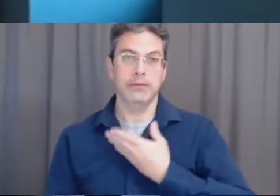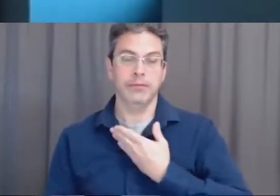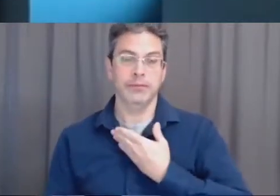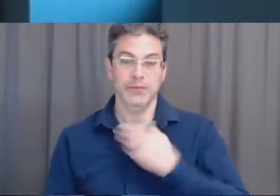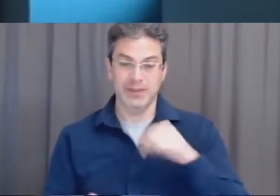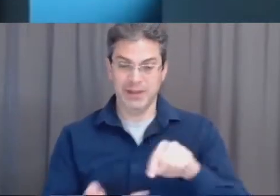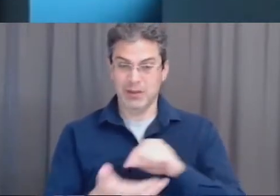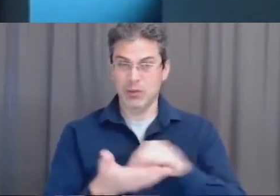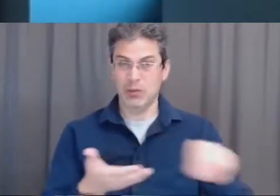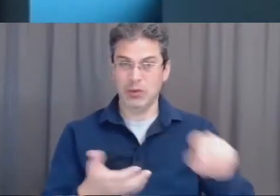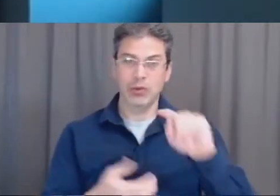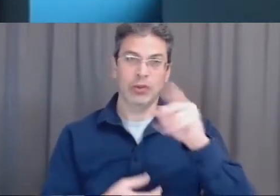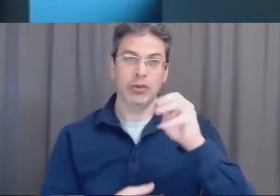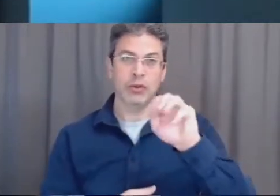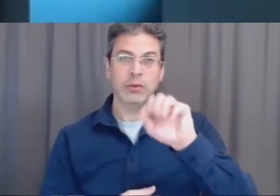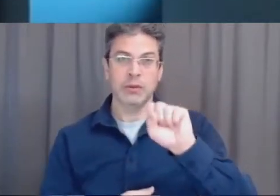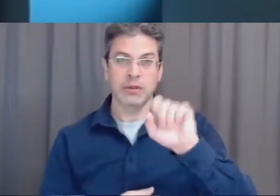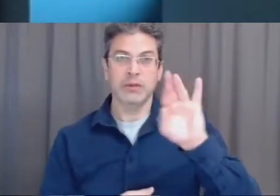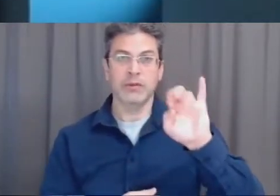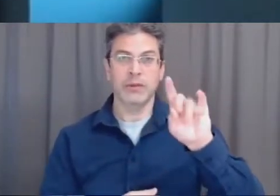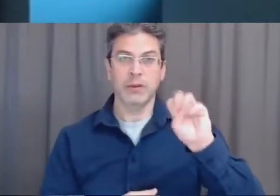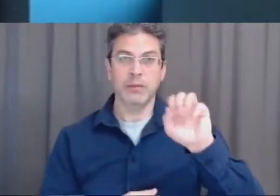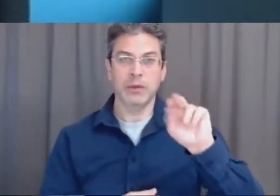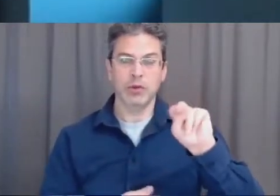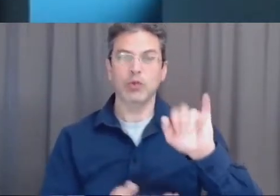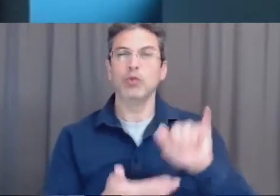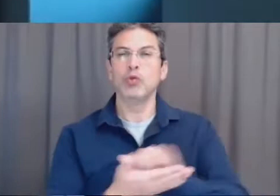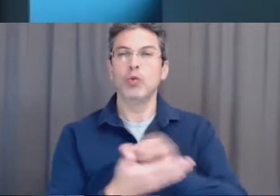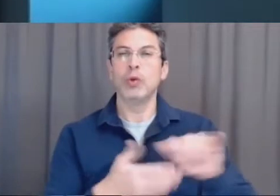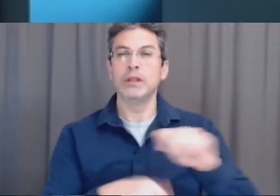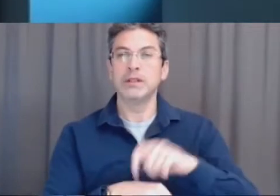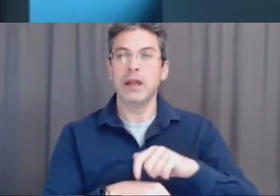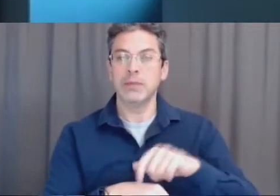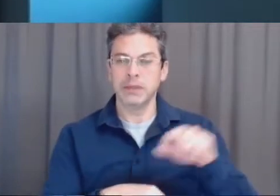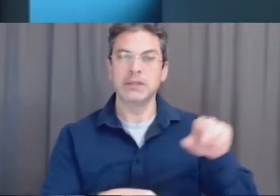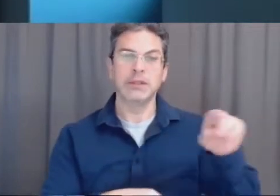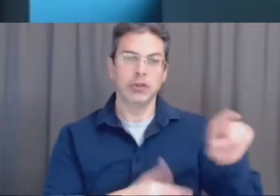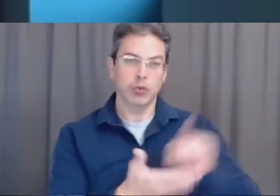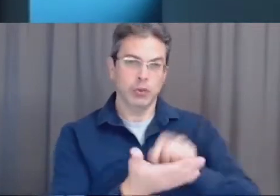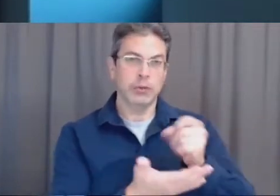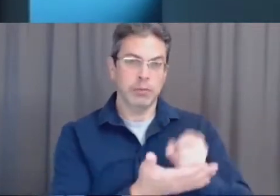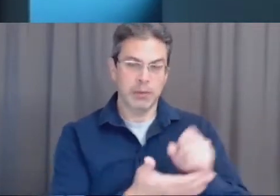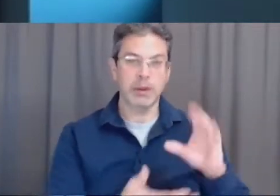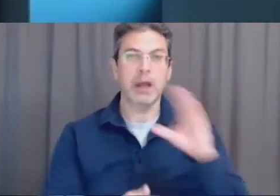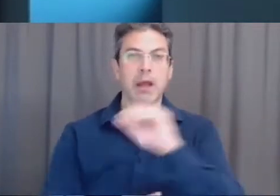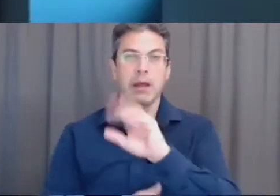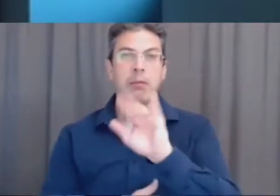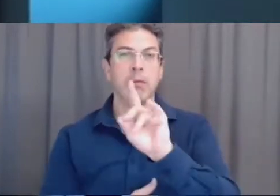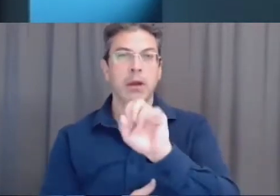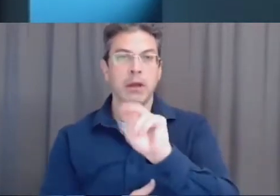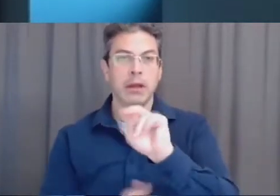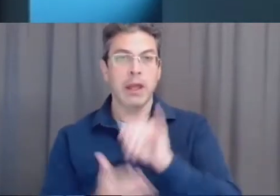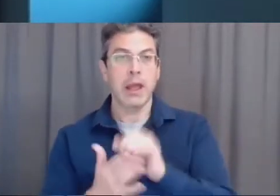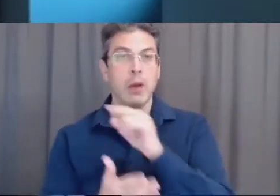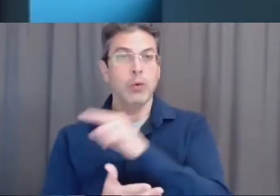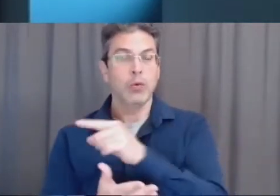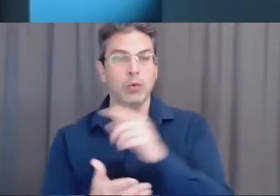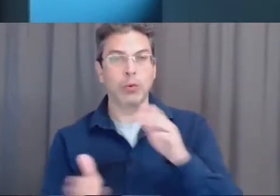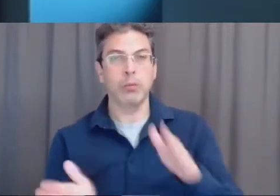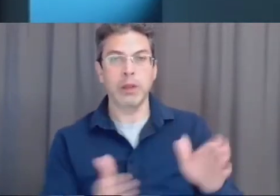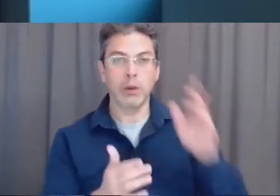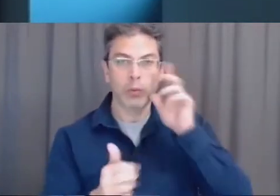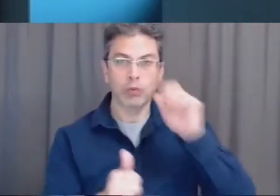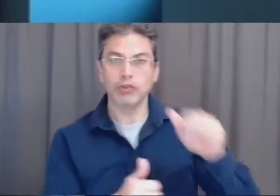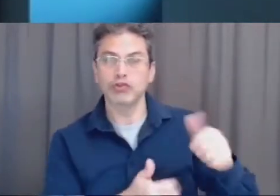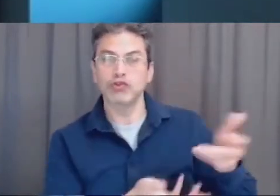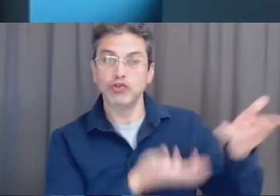York Times asked Biden how he planned to deal with China. And his answer was music to the ears of government